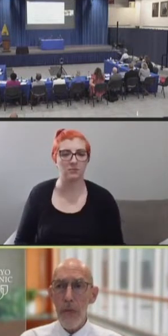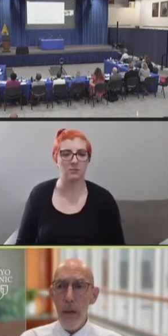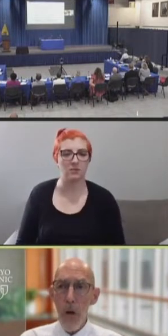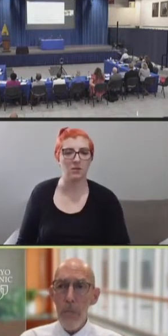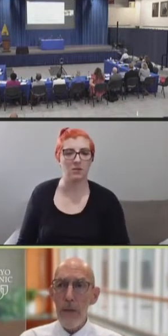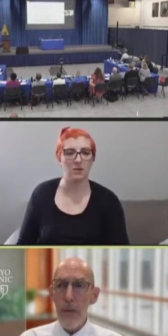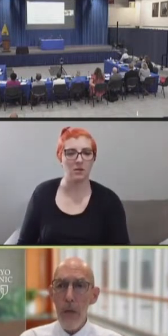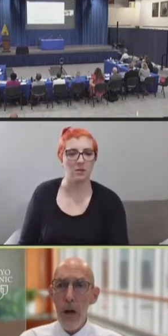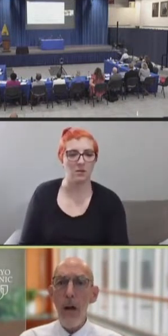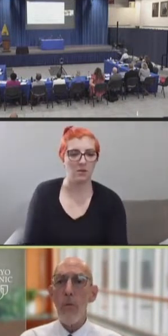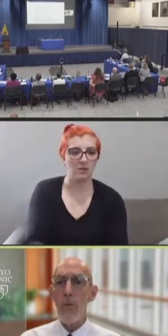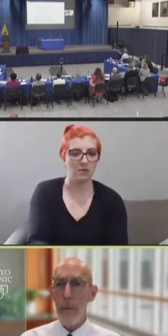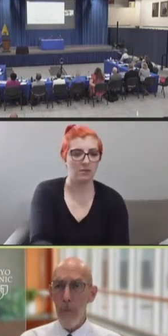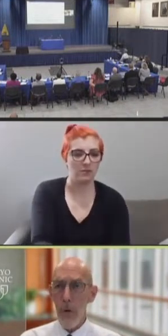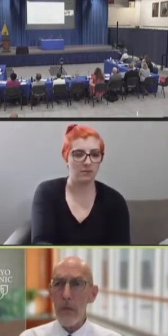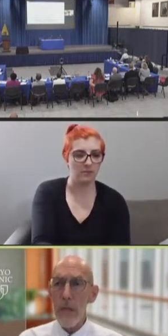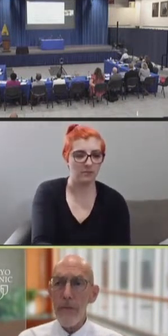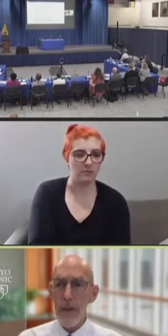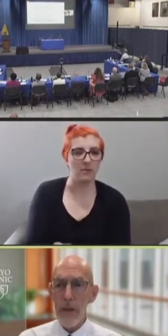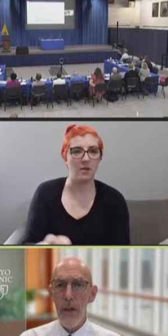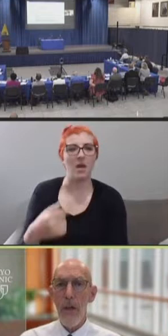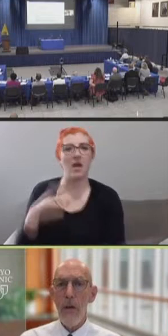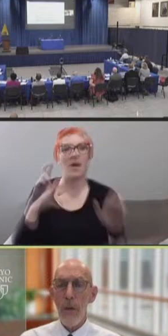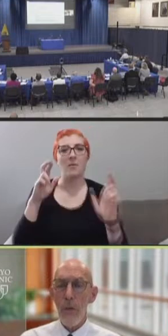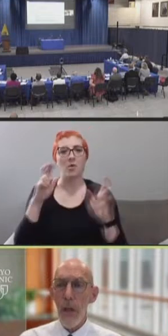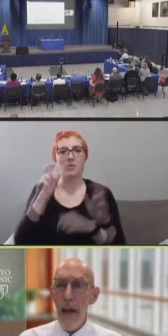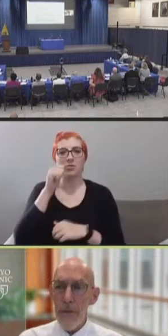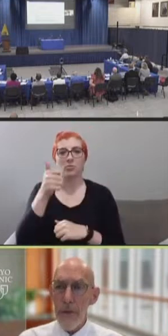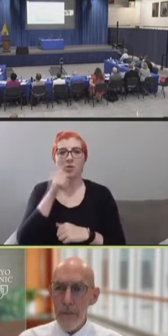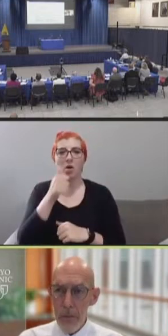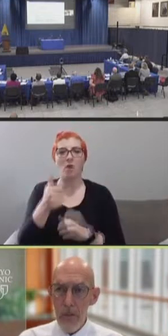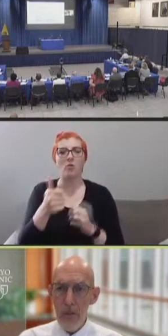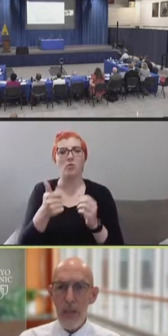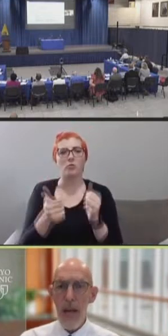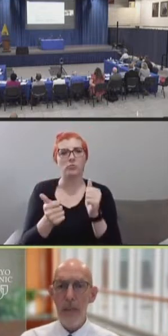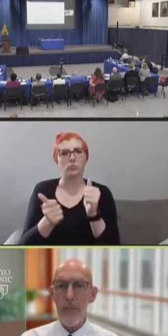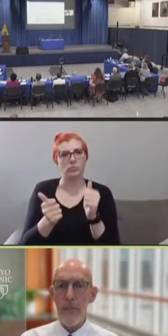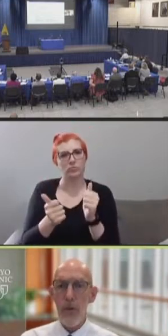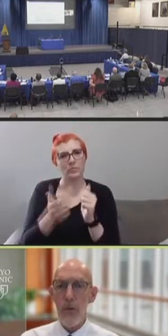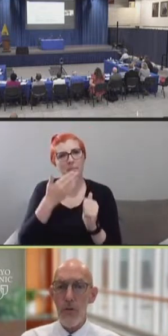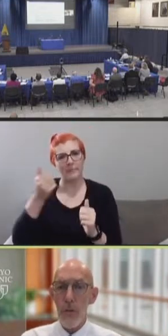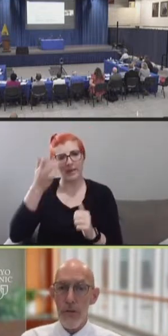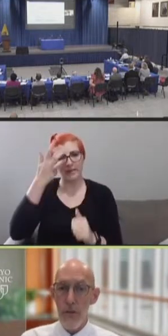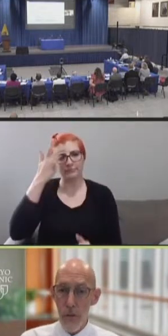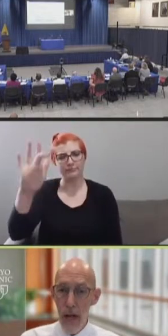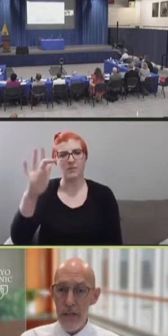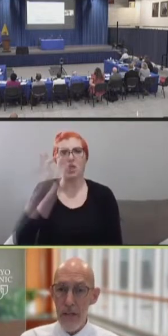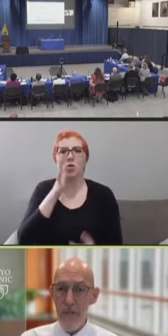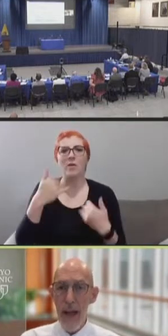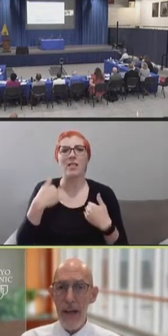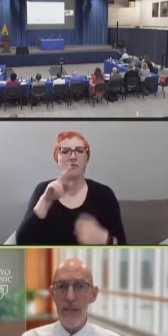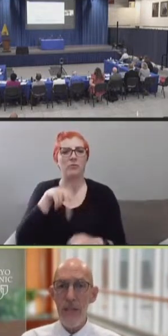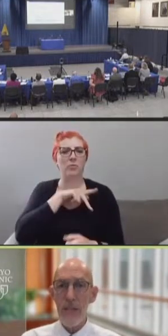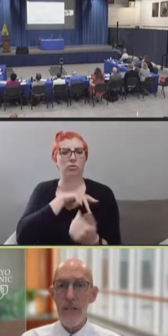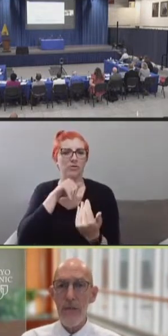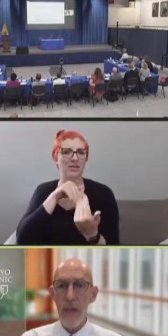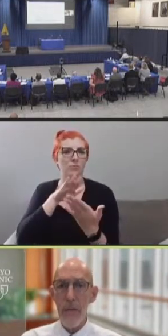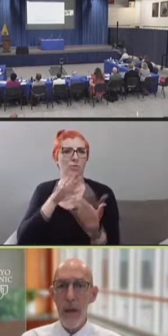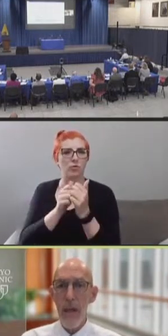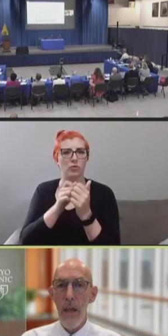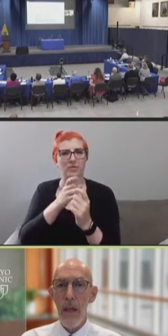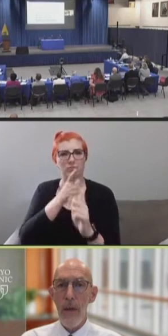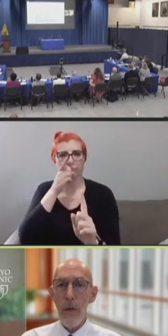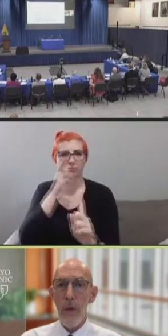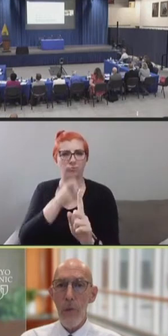So I'm hoping tomorrow we'll be more clever. We will have a personalized approach with directed vaccine